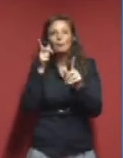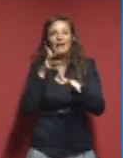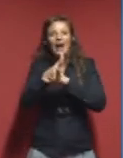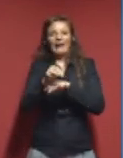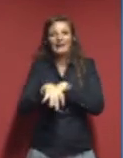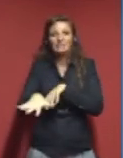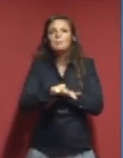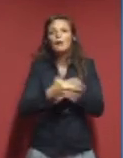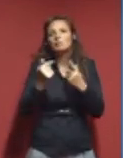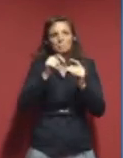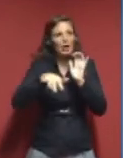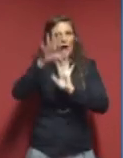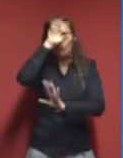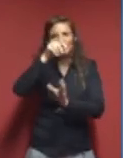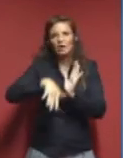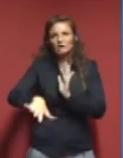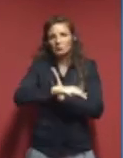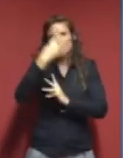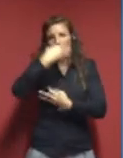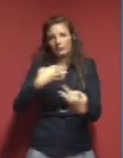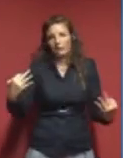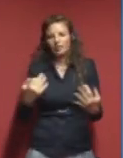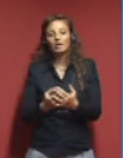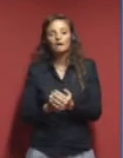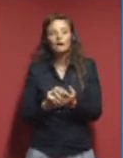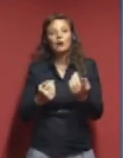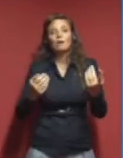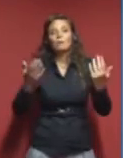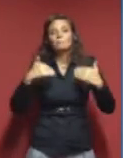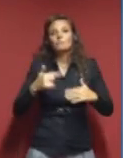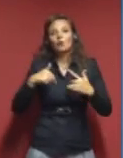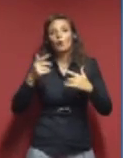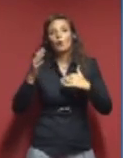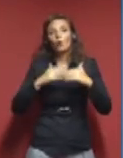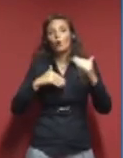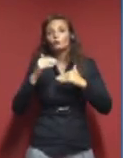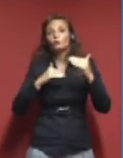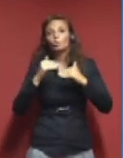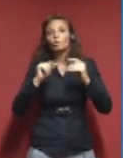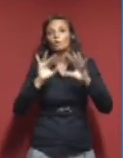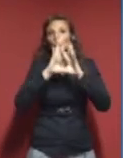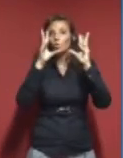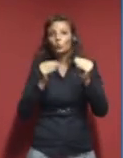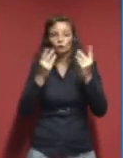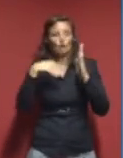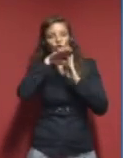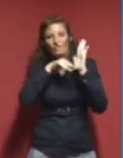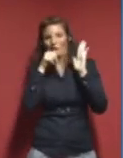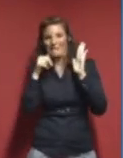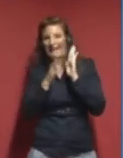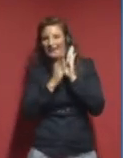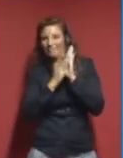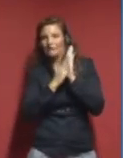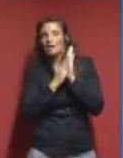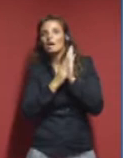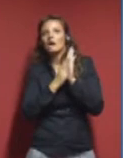We built the whole software stack from ground up. So we built the whole firmware and